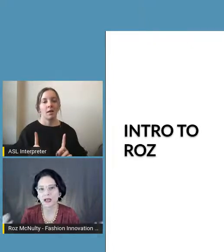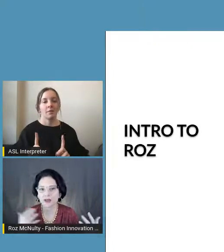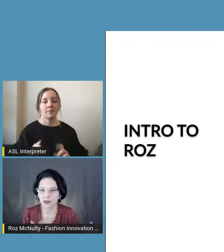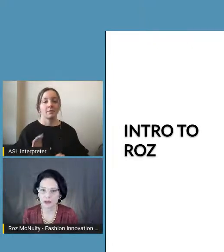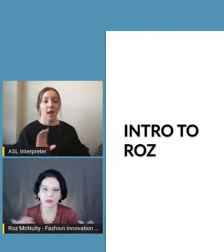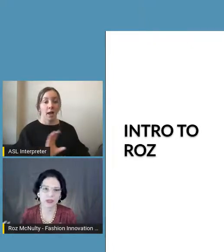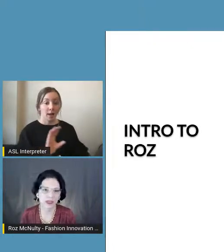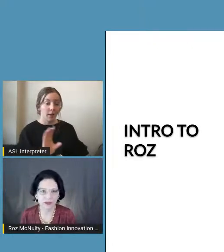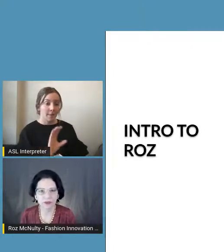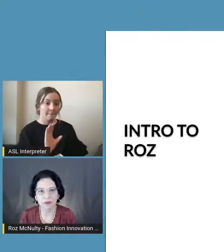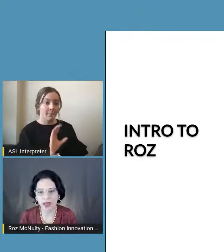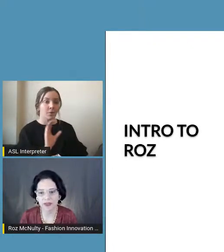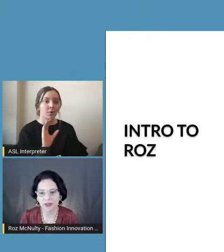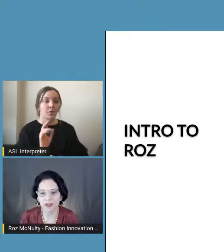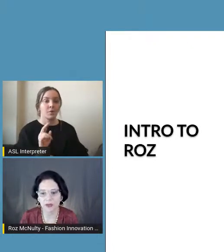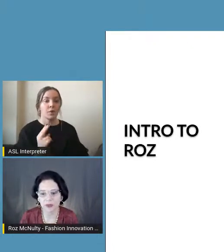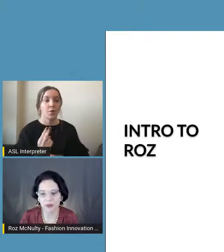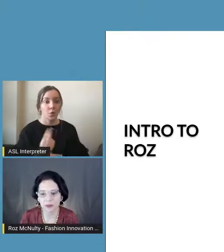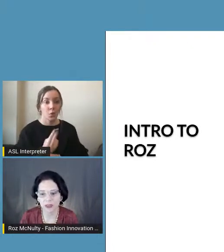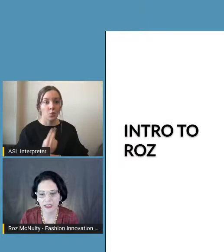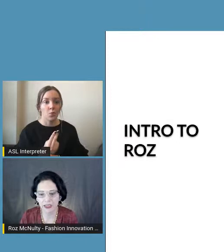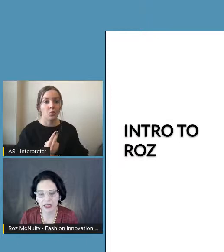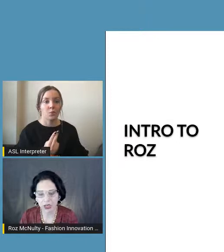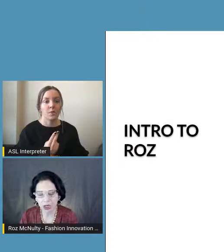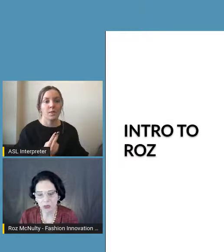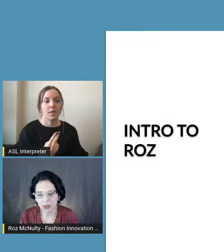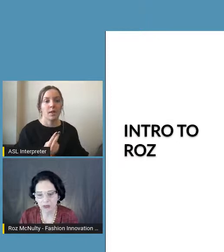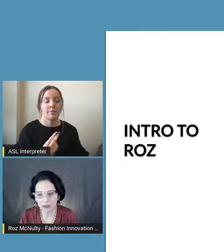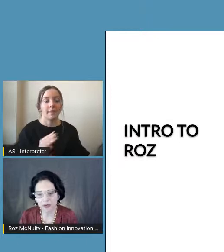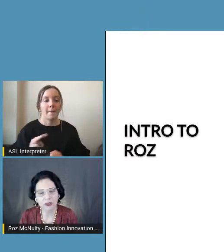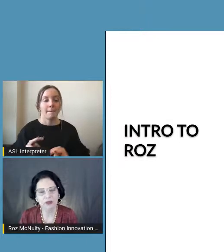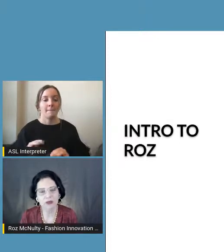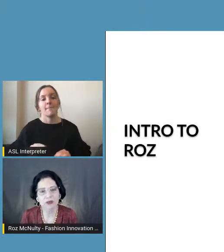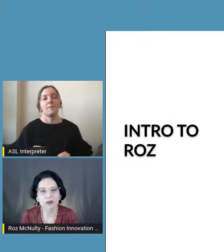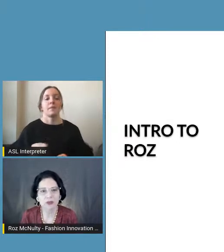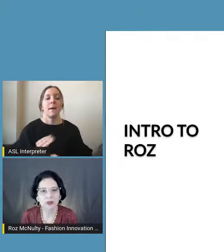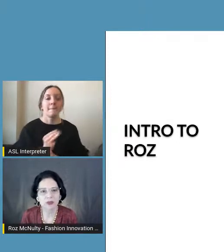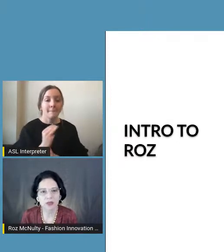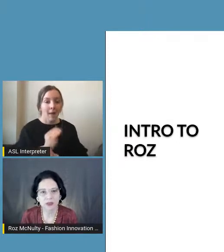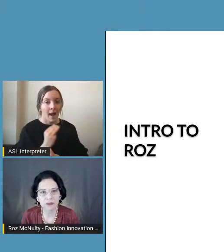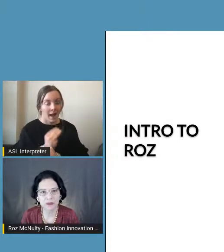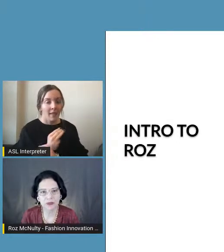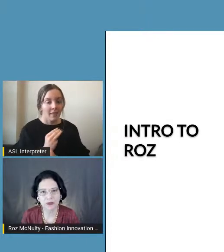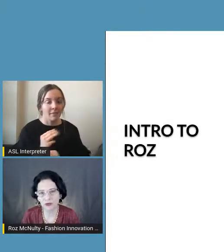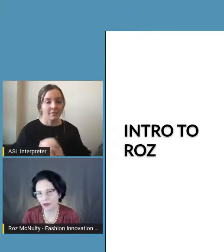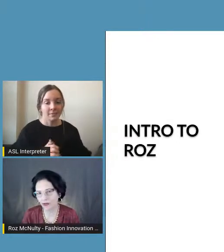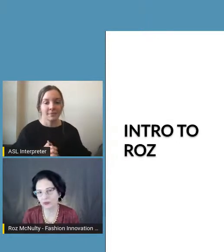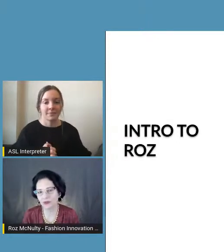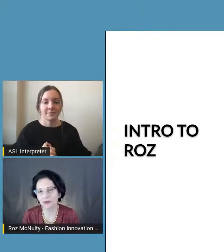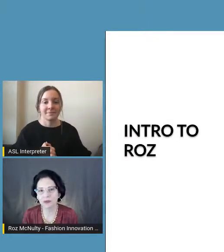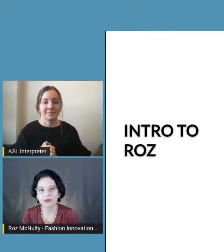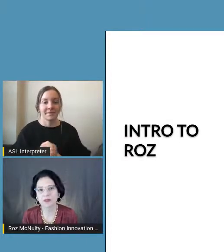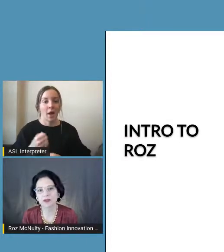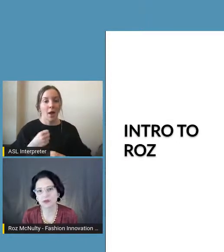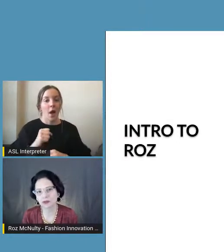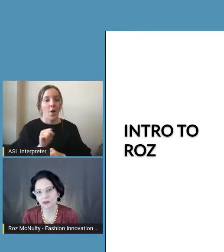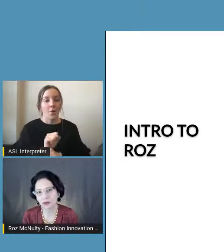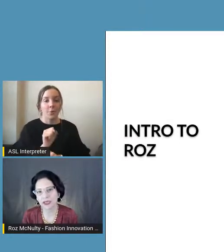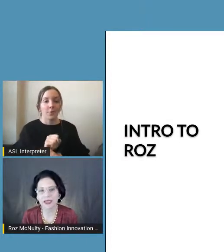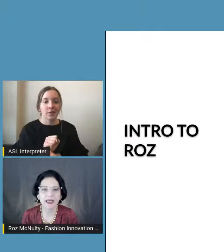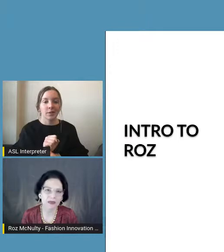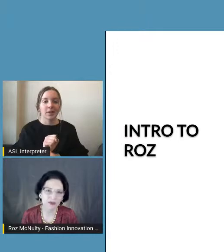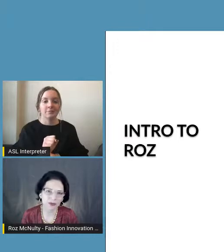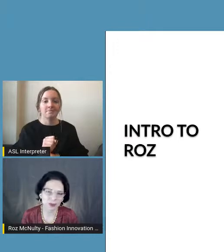with math and clothing is math, and it was the beginning. When I was working with a local museum, a costume museum, this was